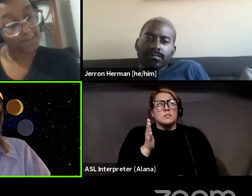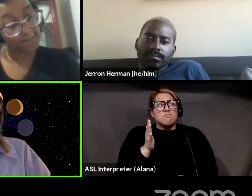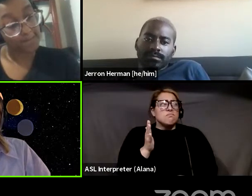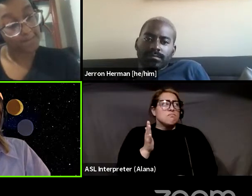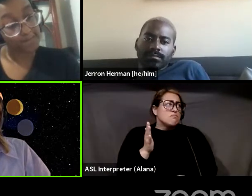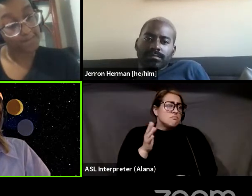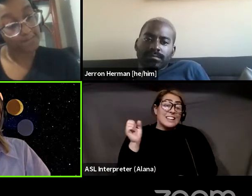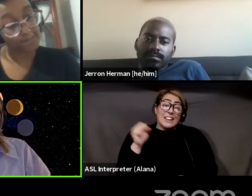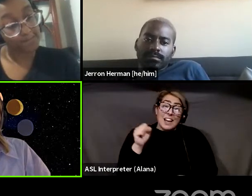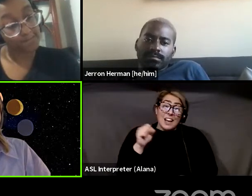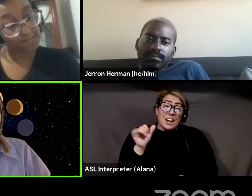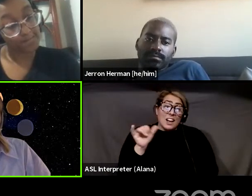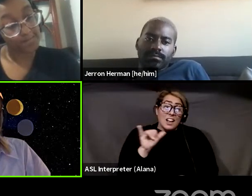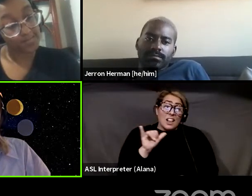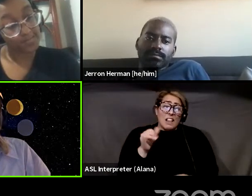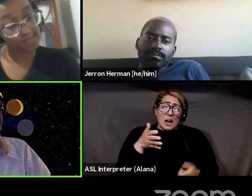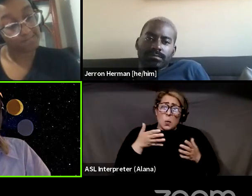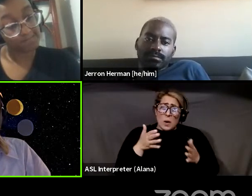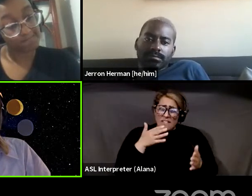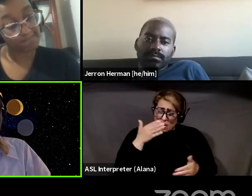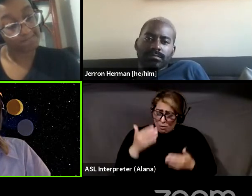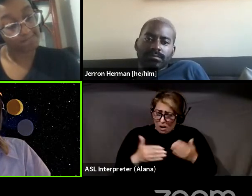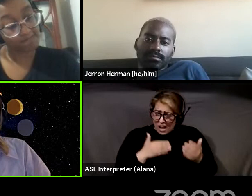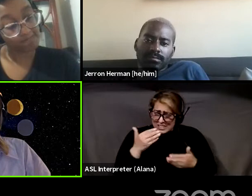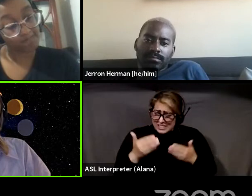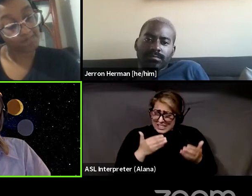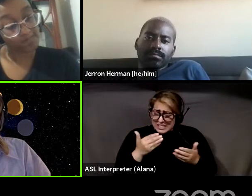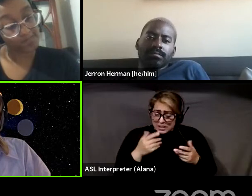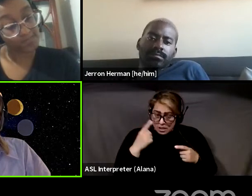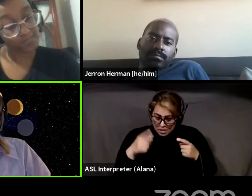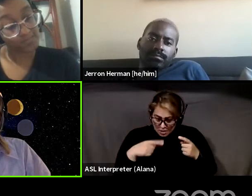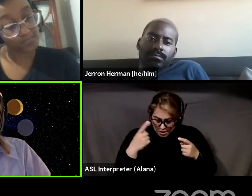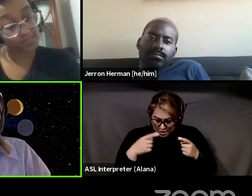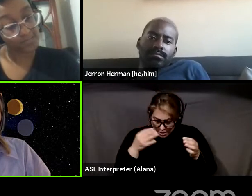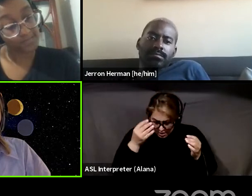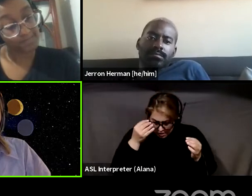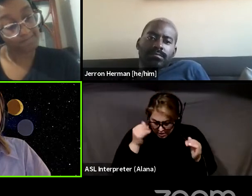like a way of processing a lot of what went down.